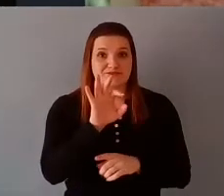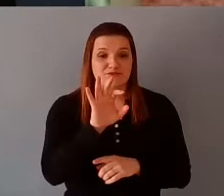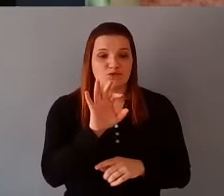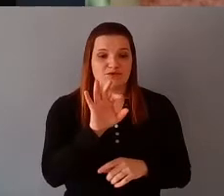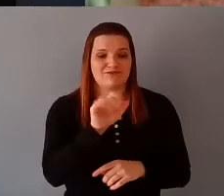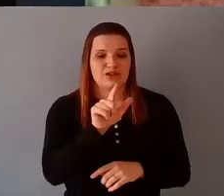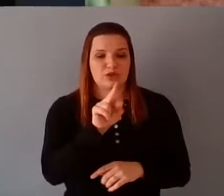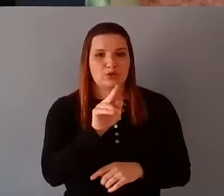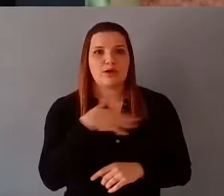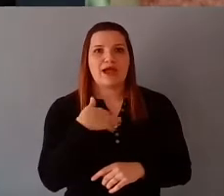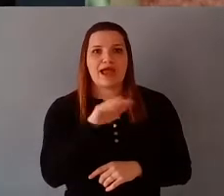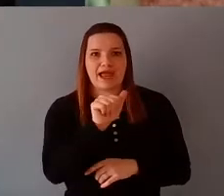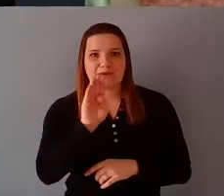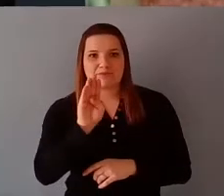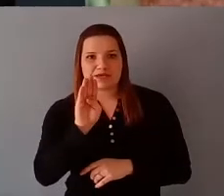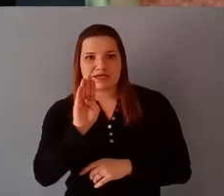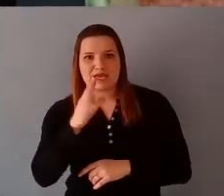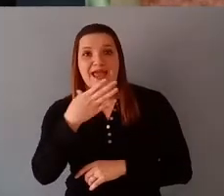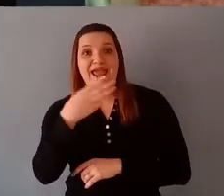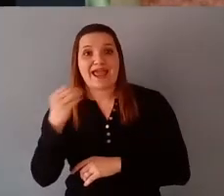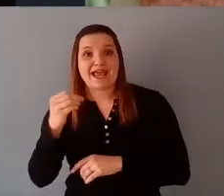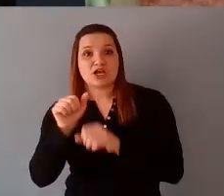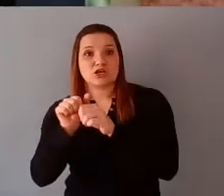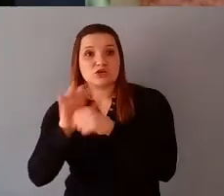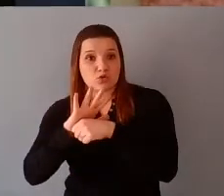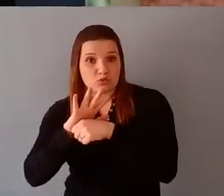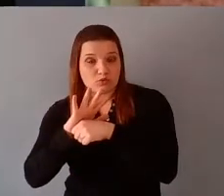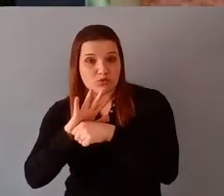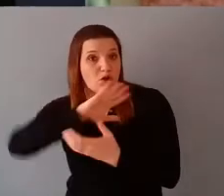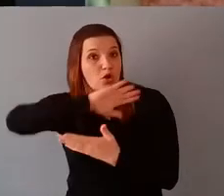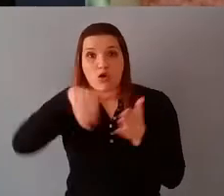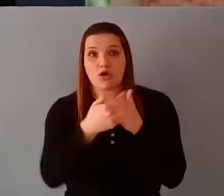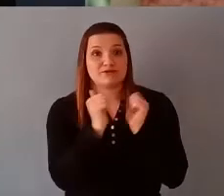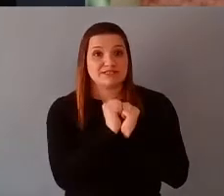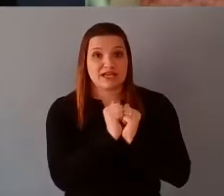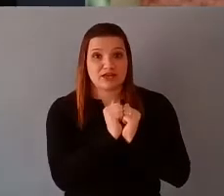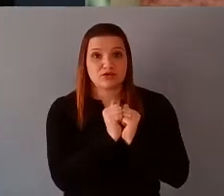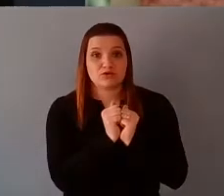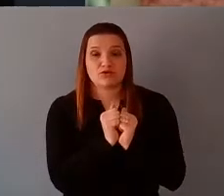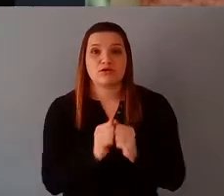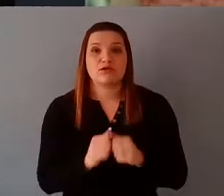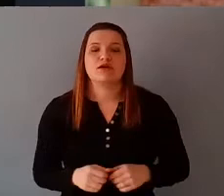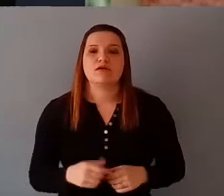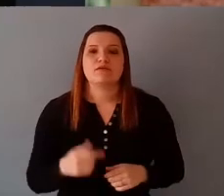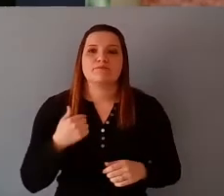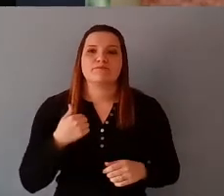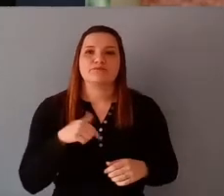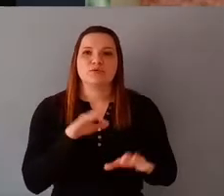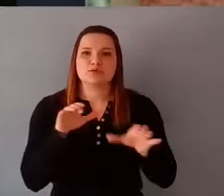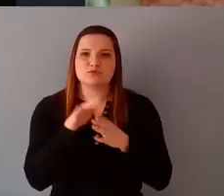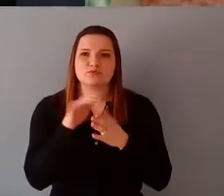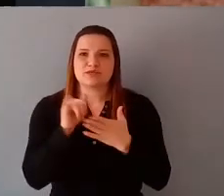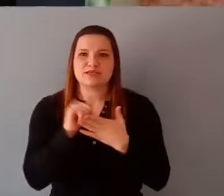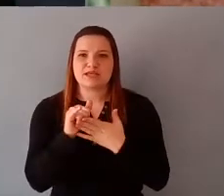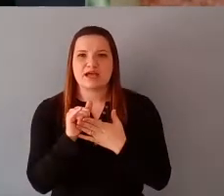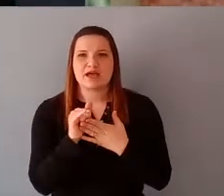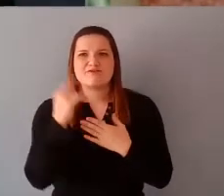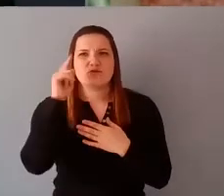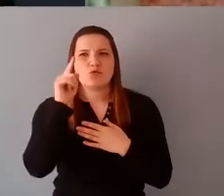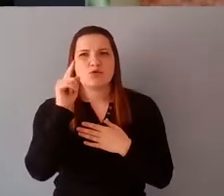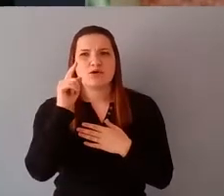A, B, and COVID, all at the same time. We are doing that only